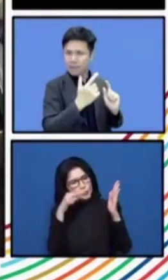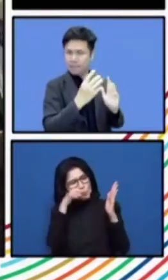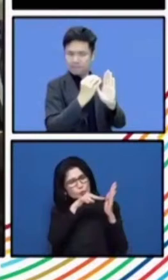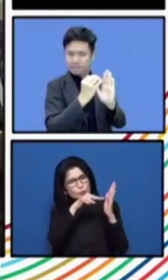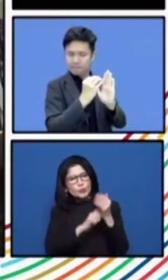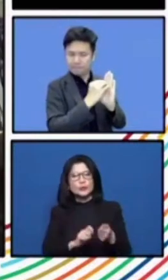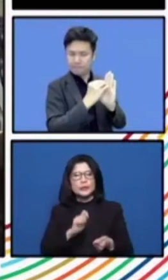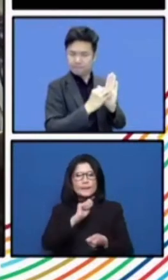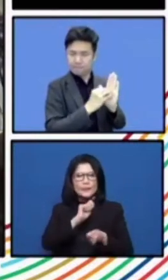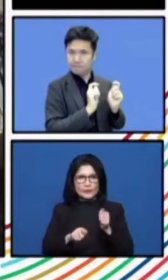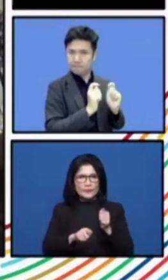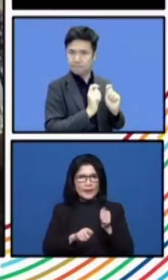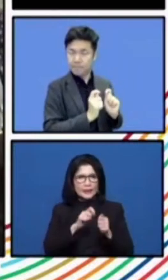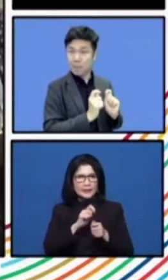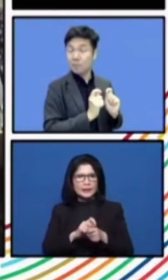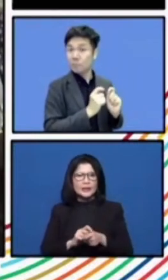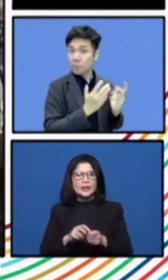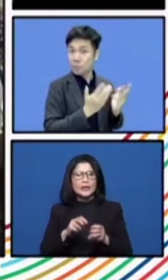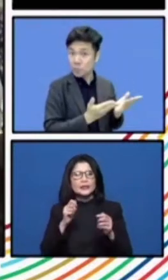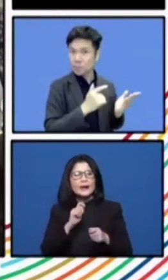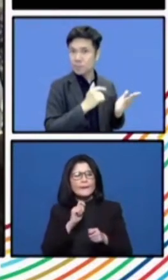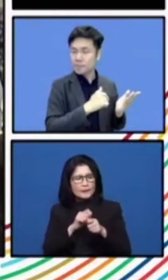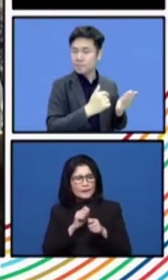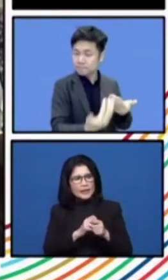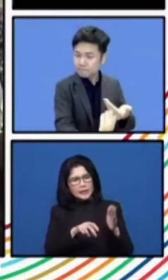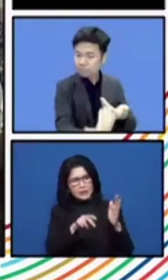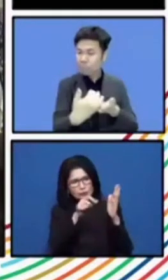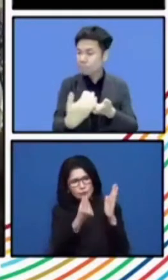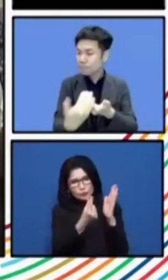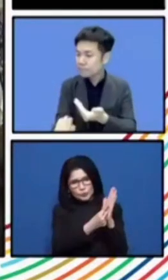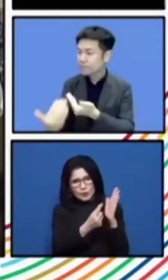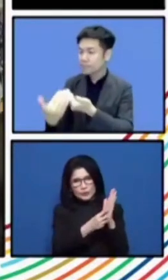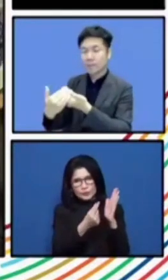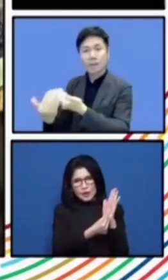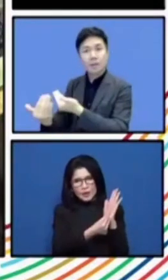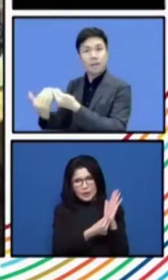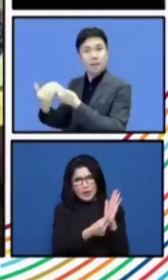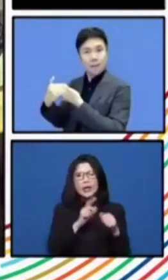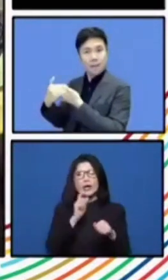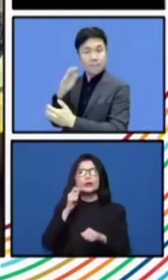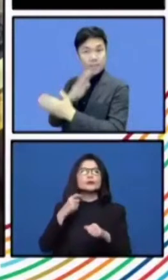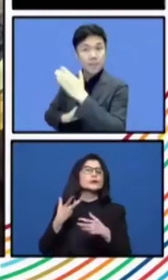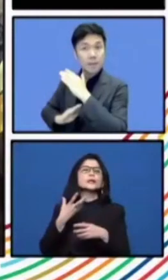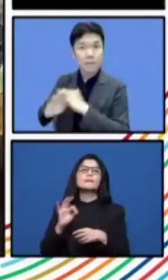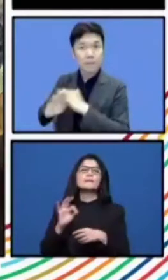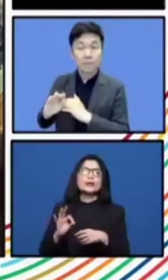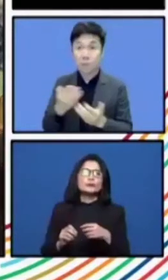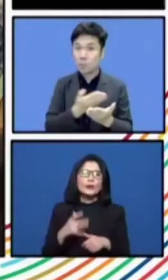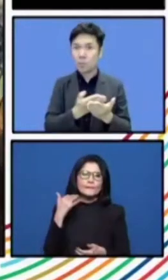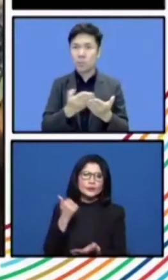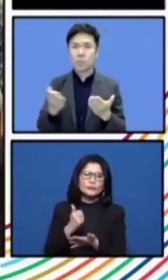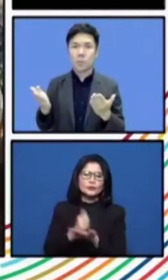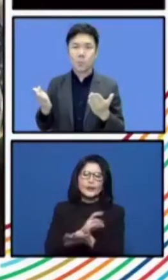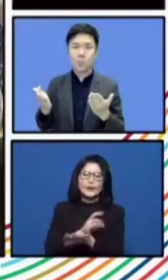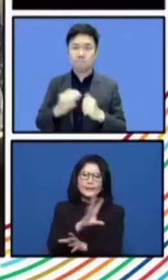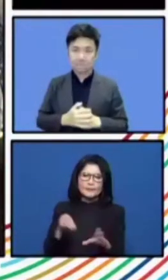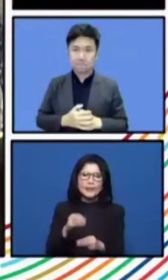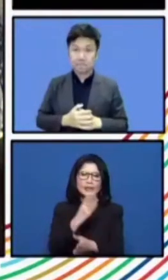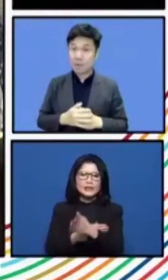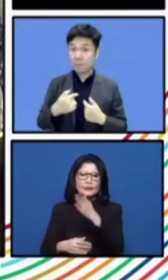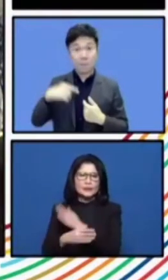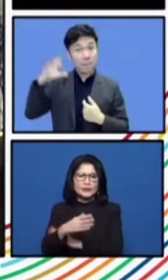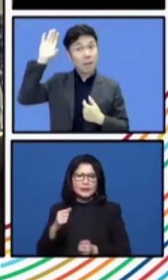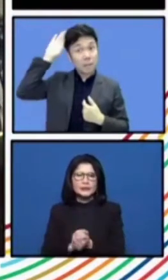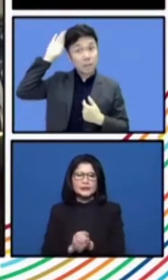pathways to systematic involvement of persons with disabilities in all development areas of the country